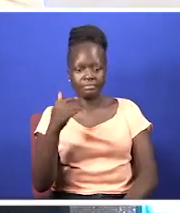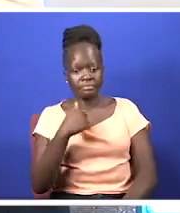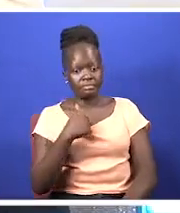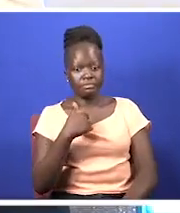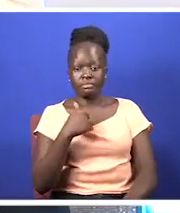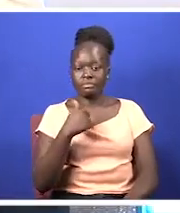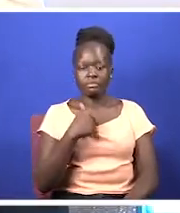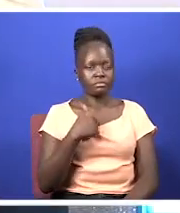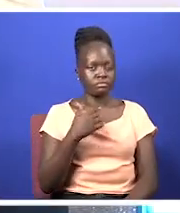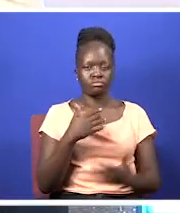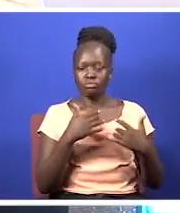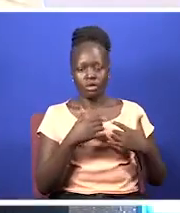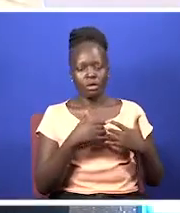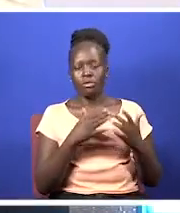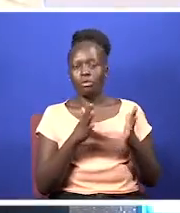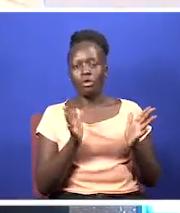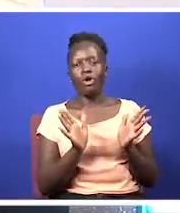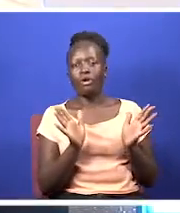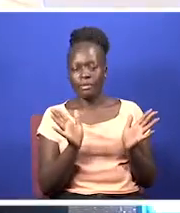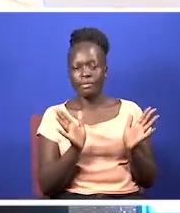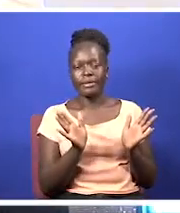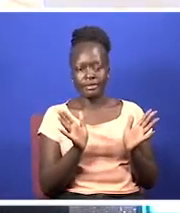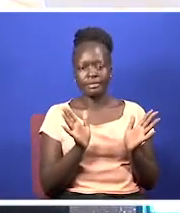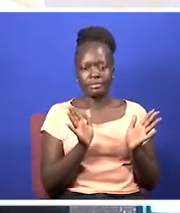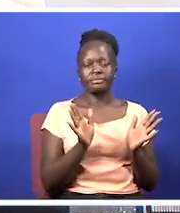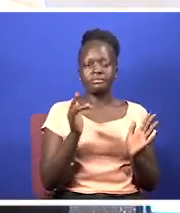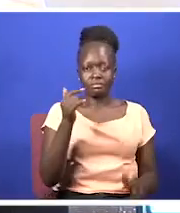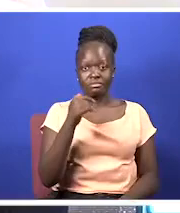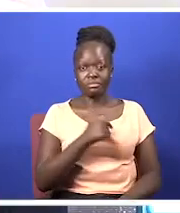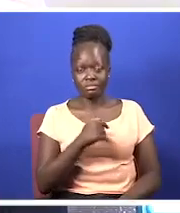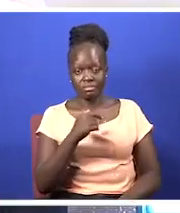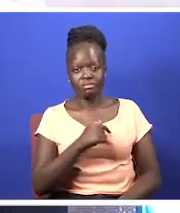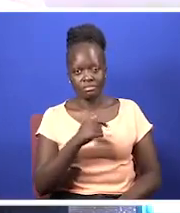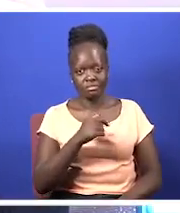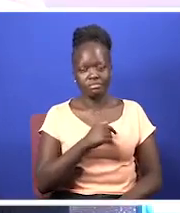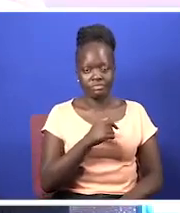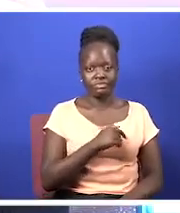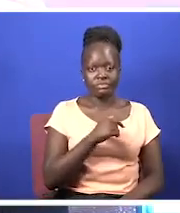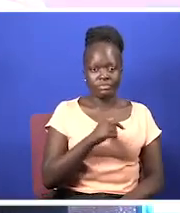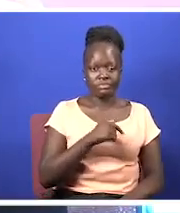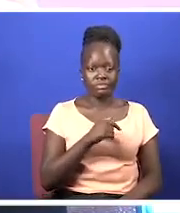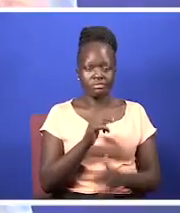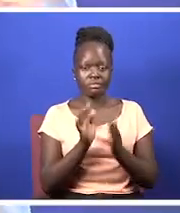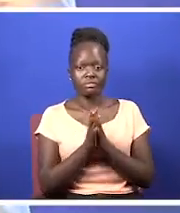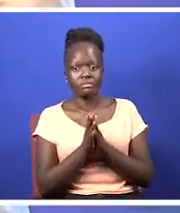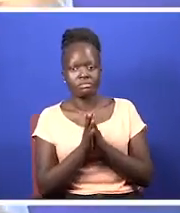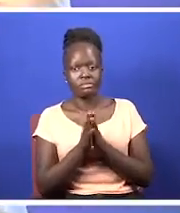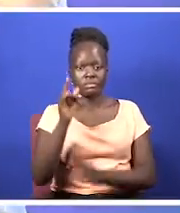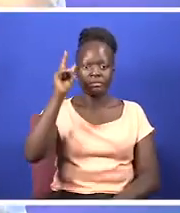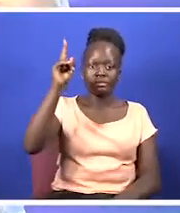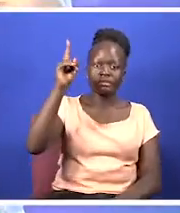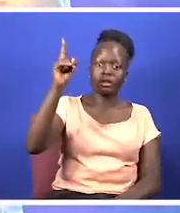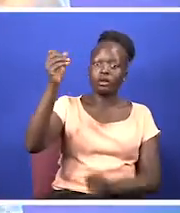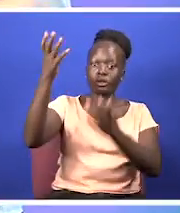spirit, Lord. I will open up inside. You provide the